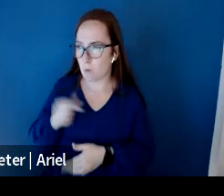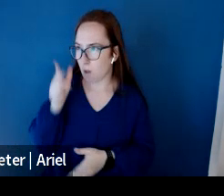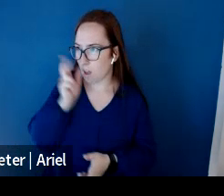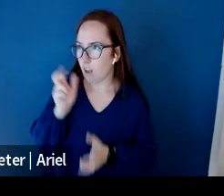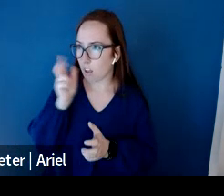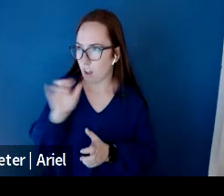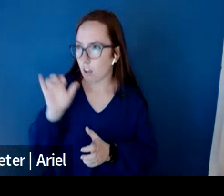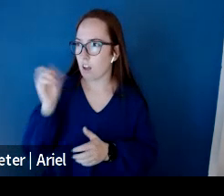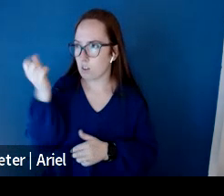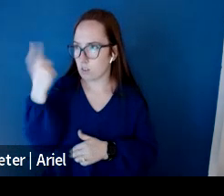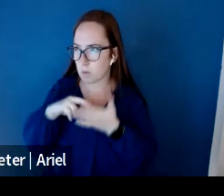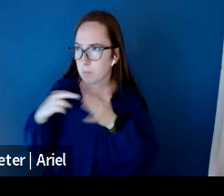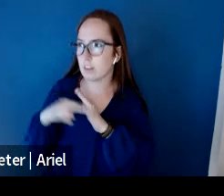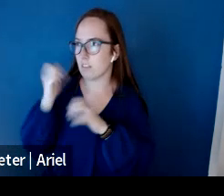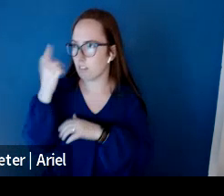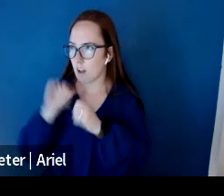the strategy.